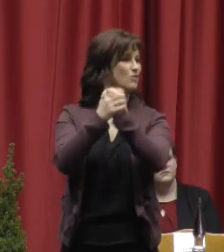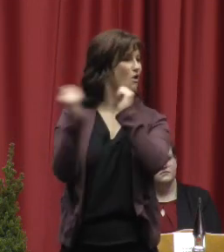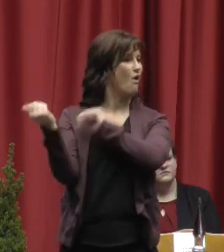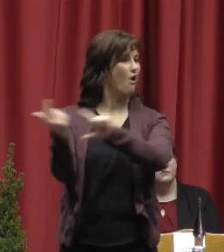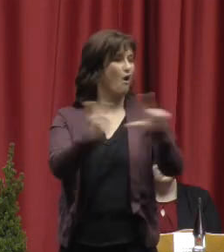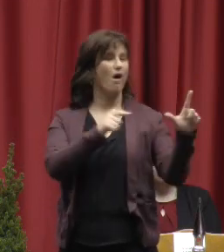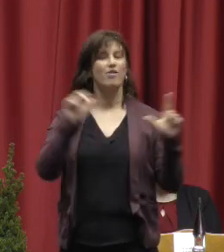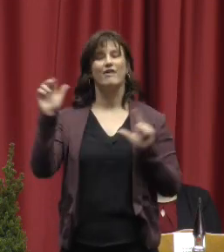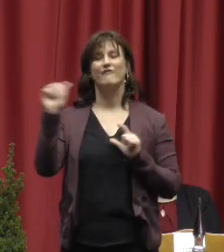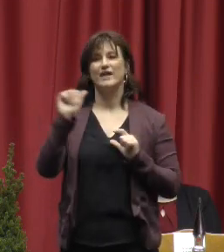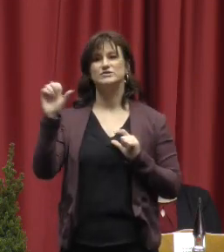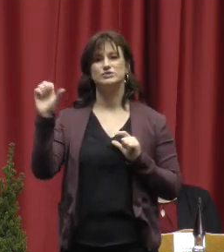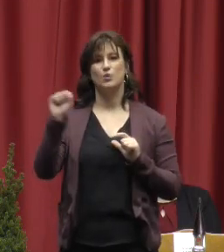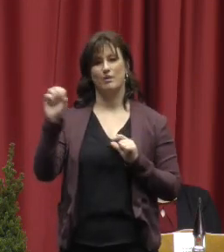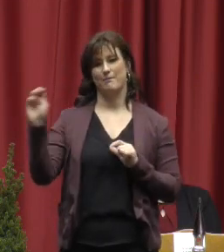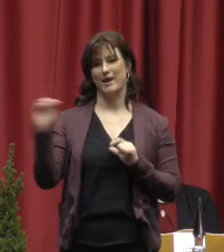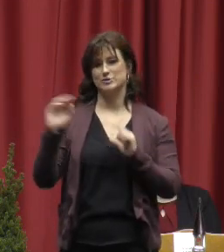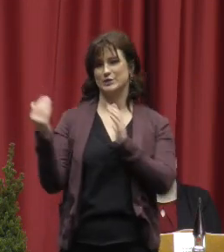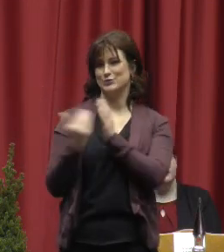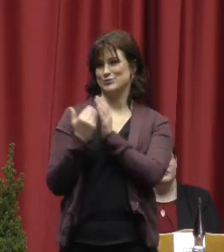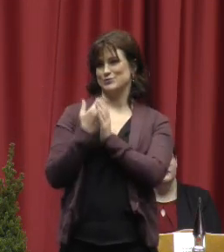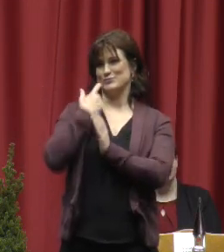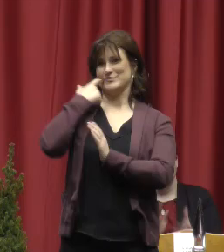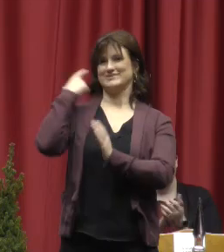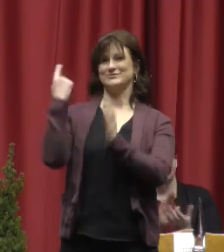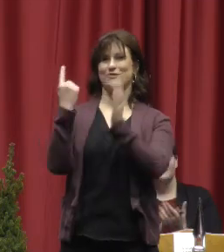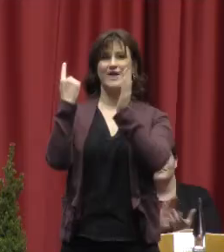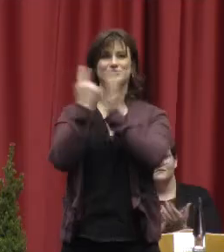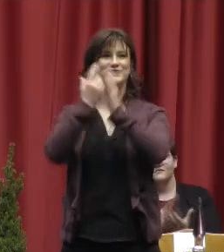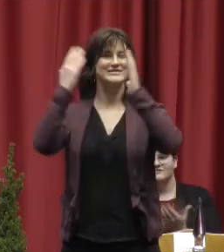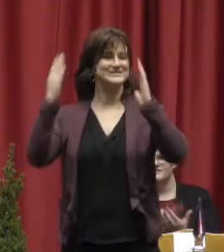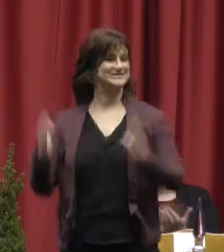Anderson's newest graduates.